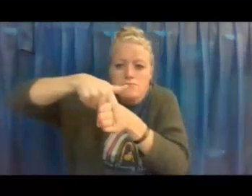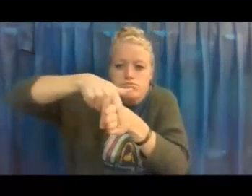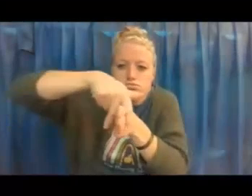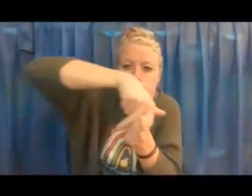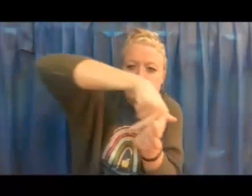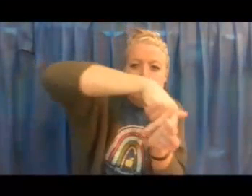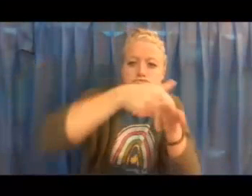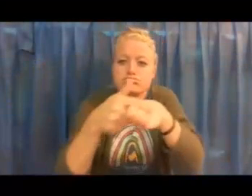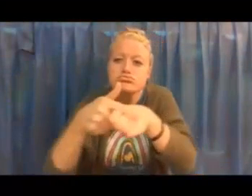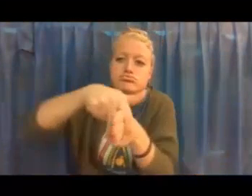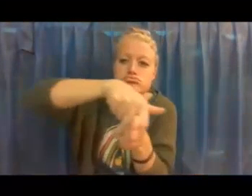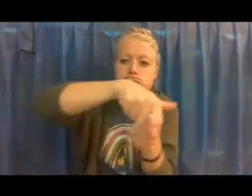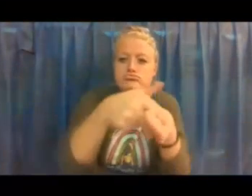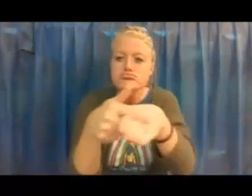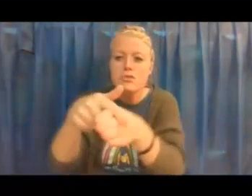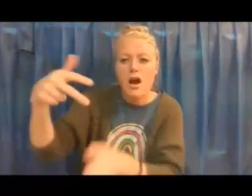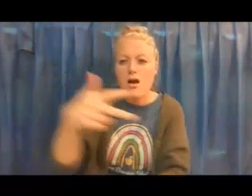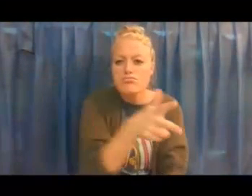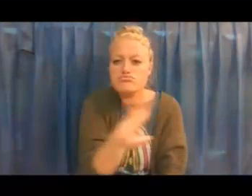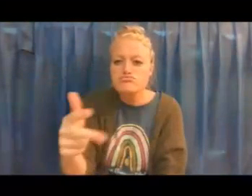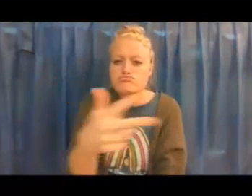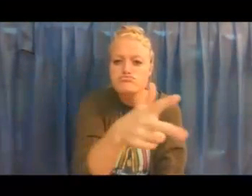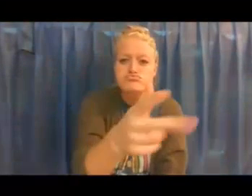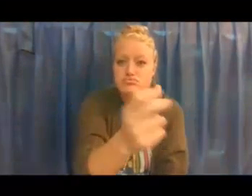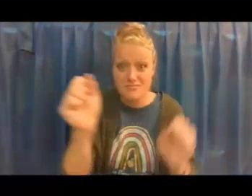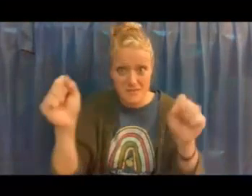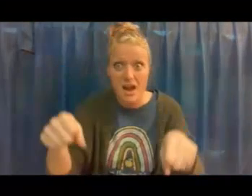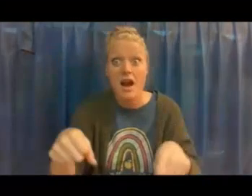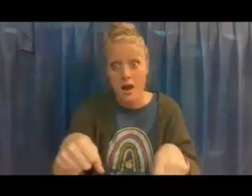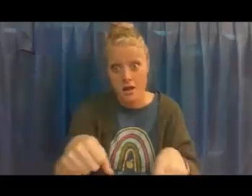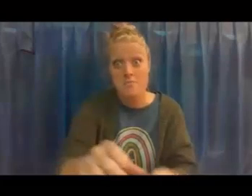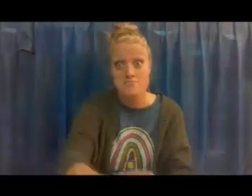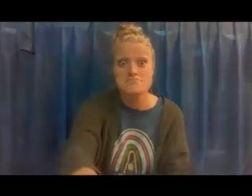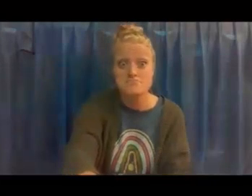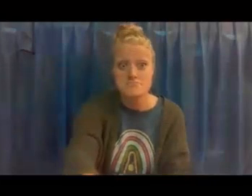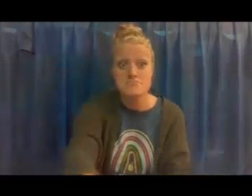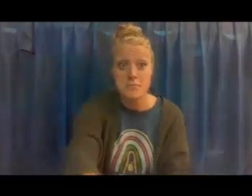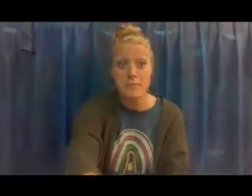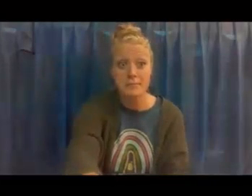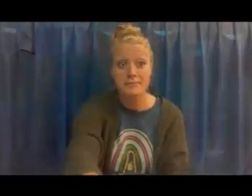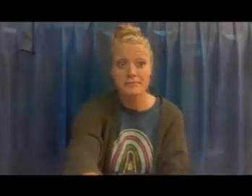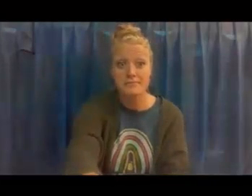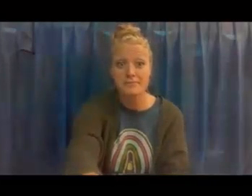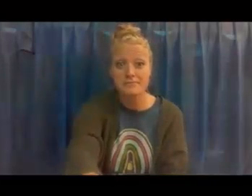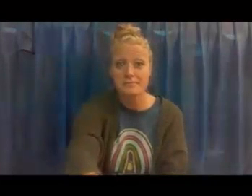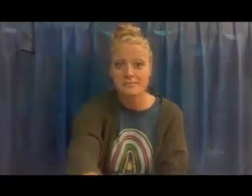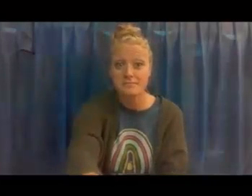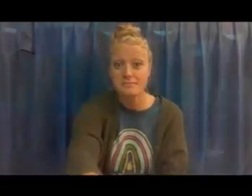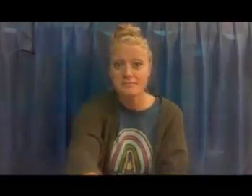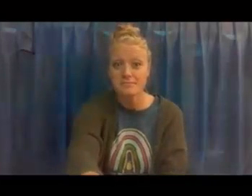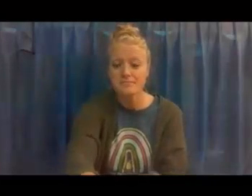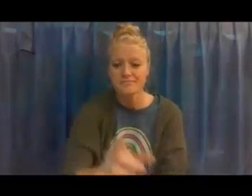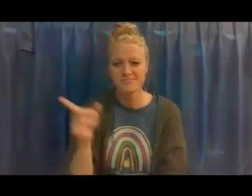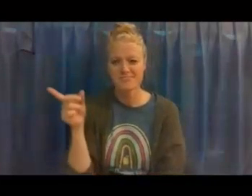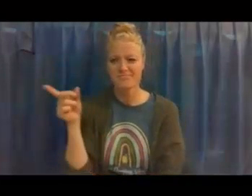and forth when it turns the corners. And it can swerve around.